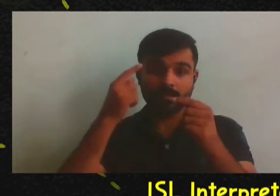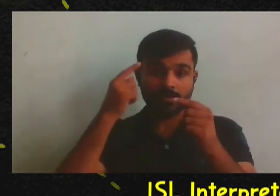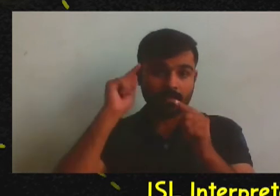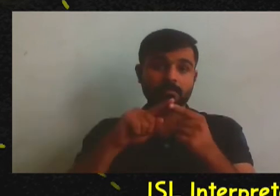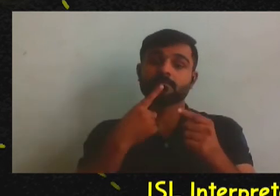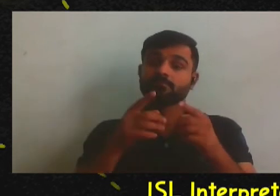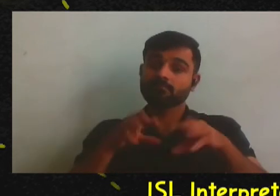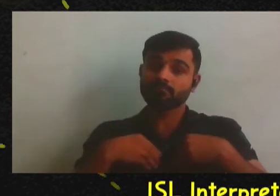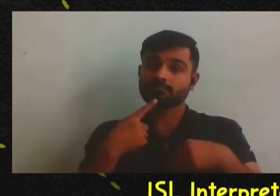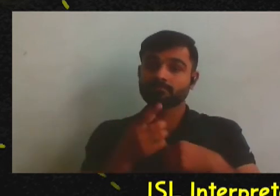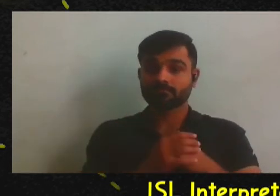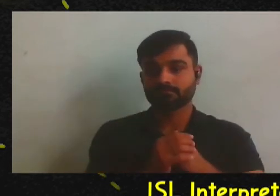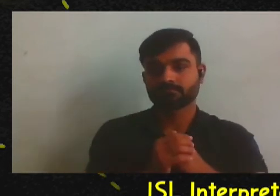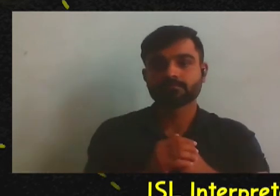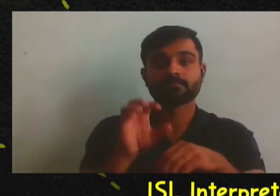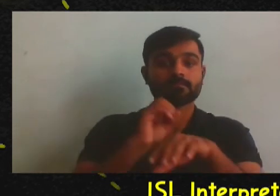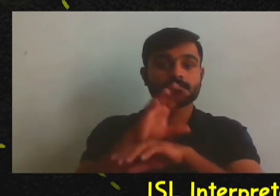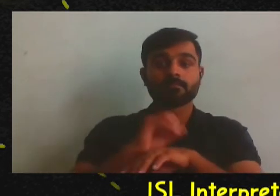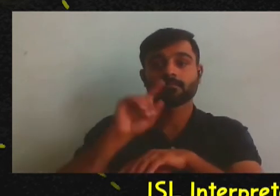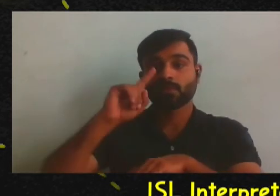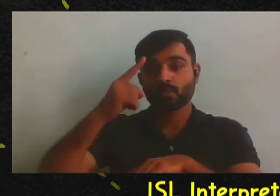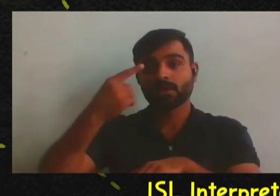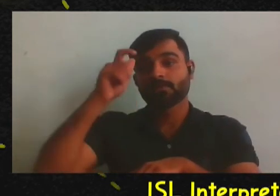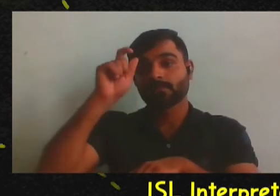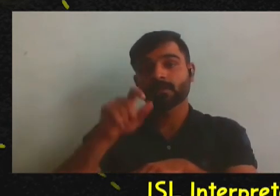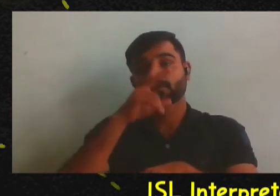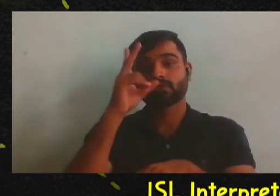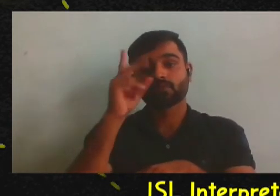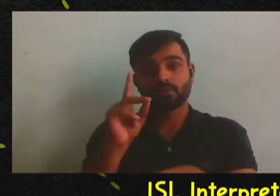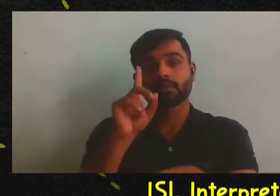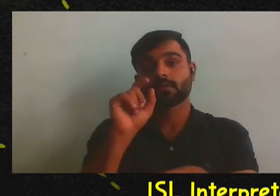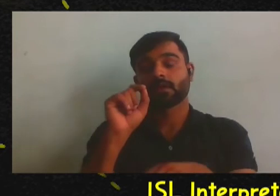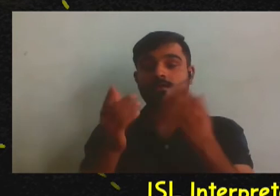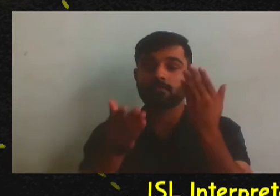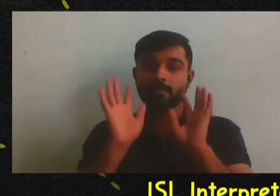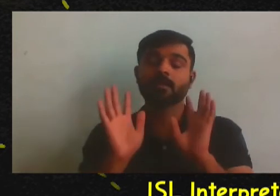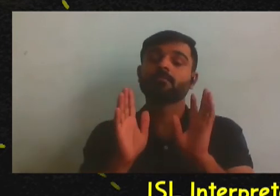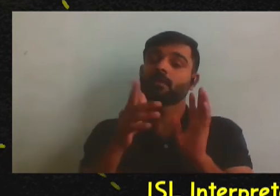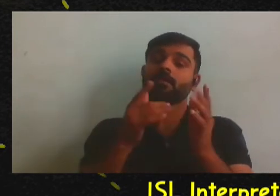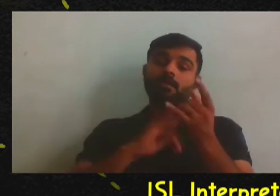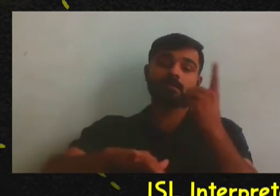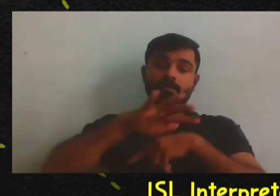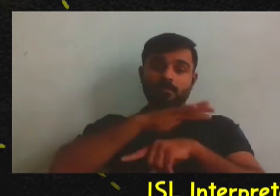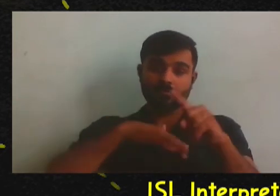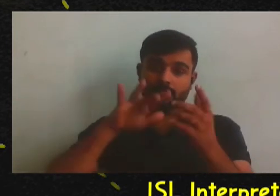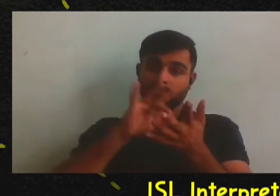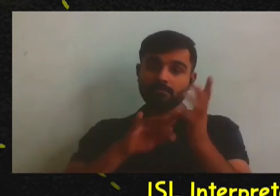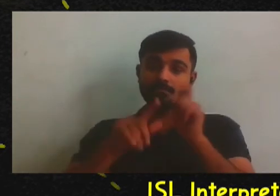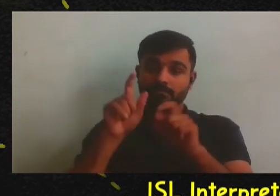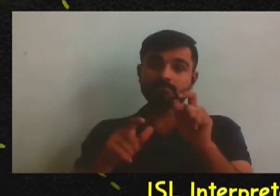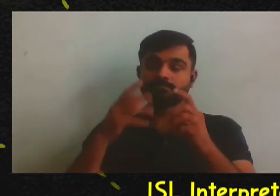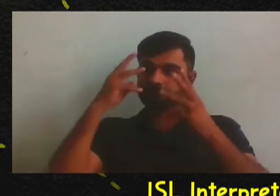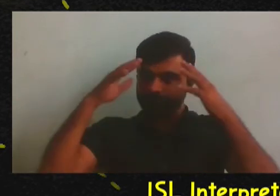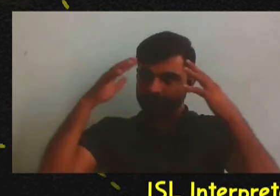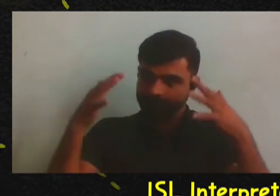about, counselor number 1 as opposed to counselor number 10, there are situations where people with